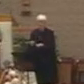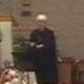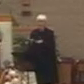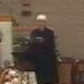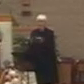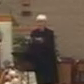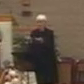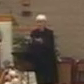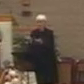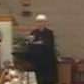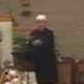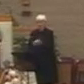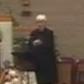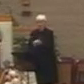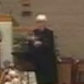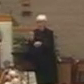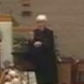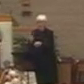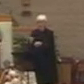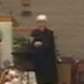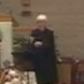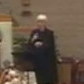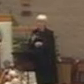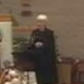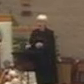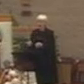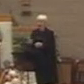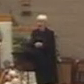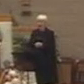suggesting that we've got to go on pilgrimage.